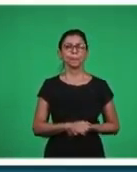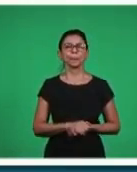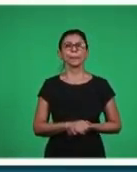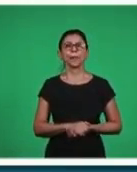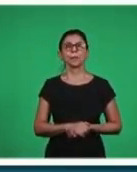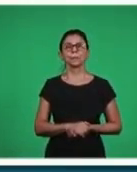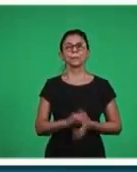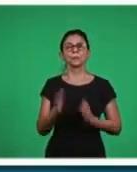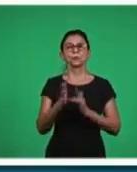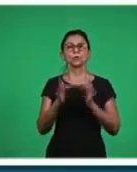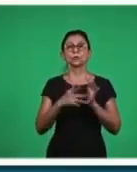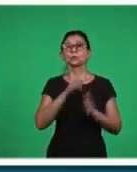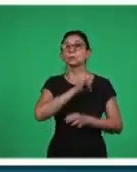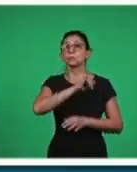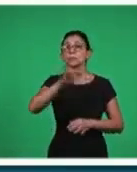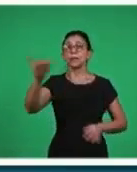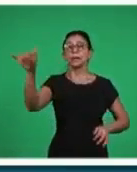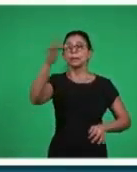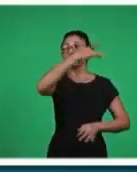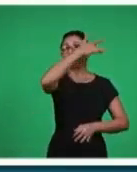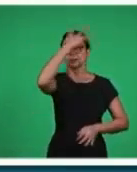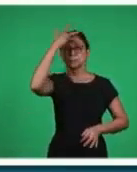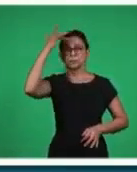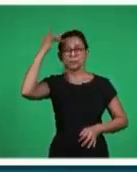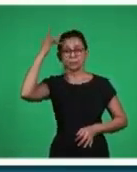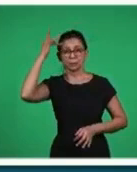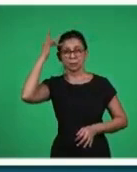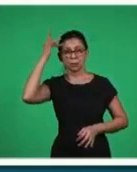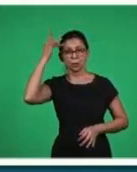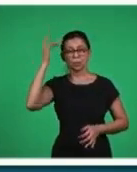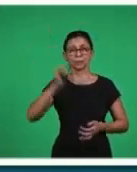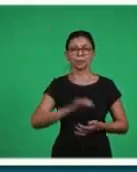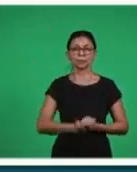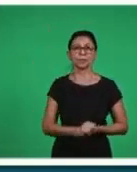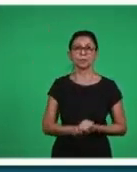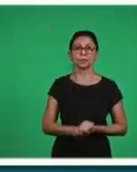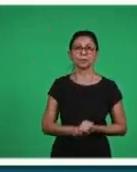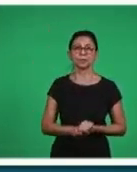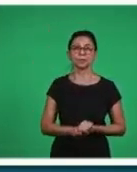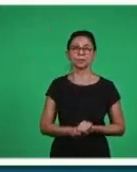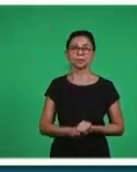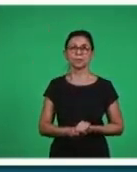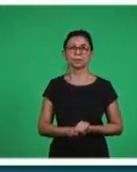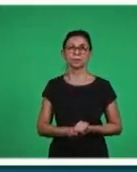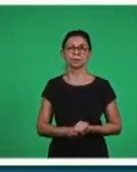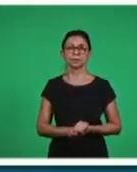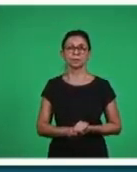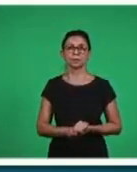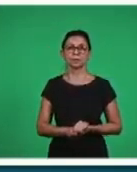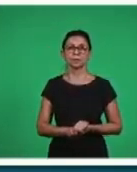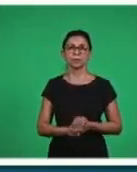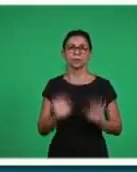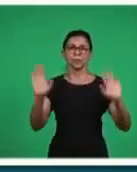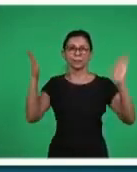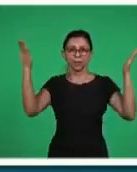sit. Jesus speak about the ones who want to sit on the first places there.